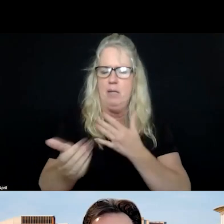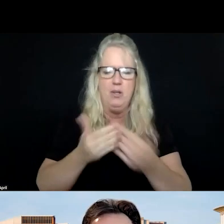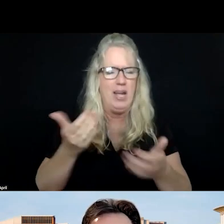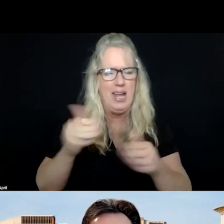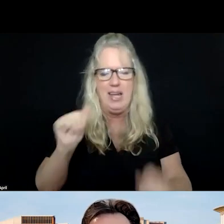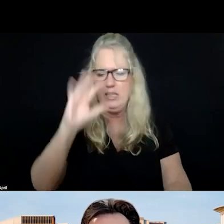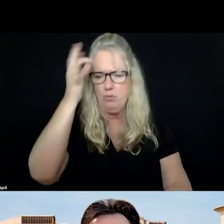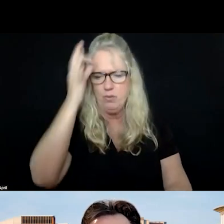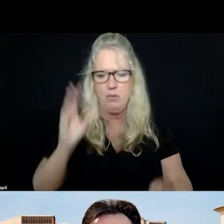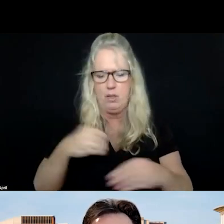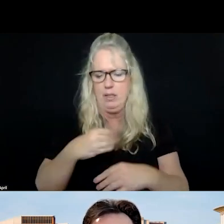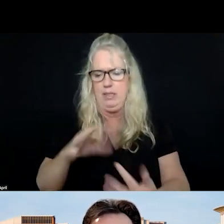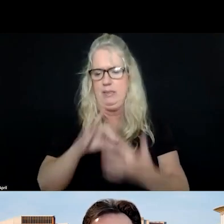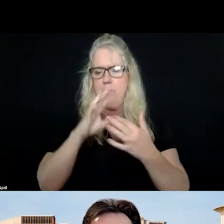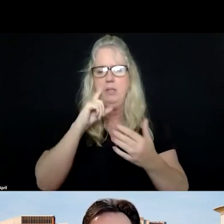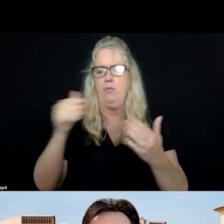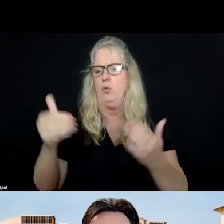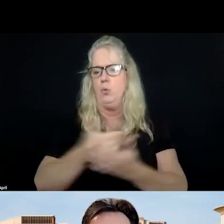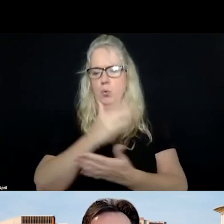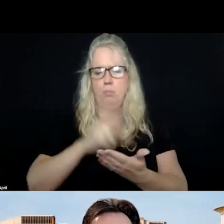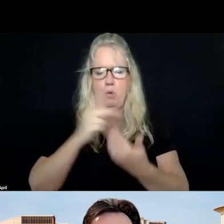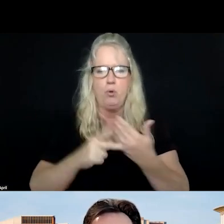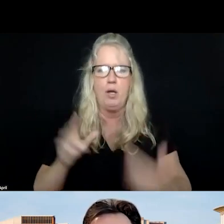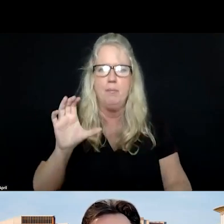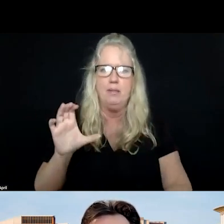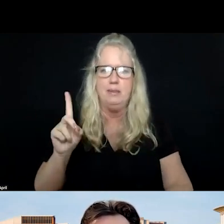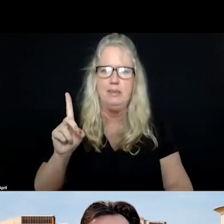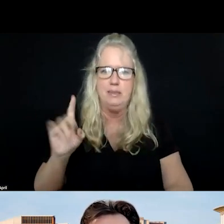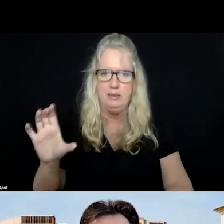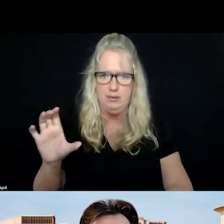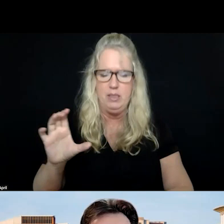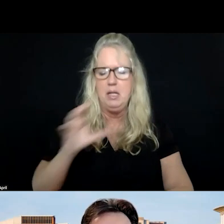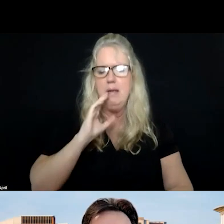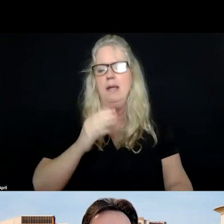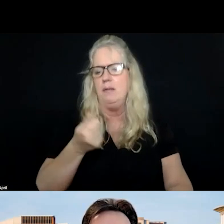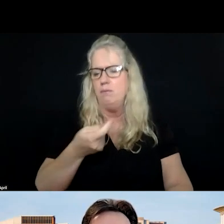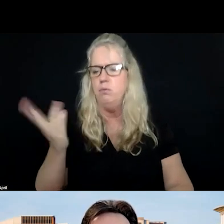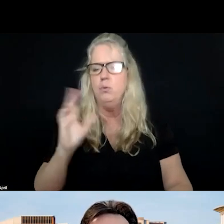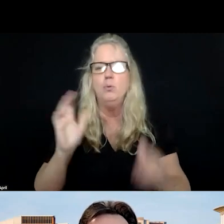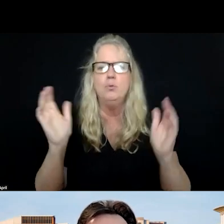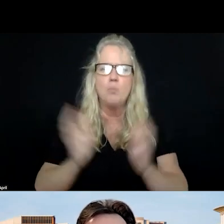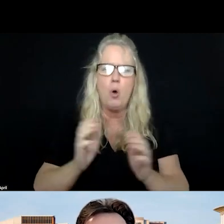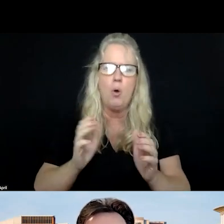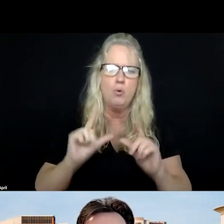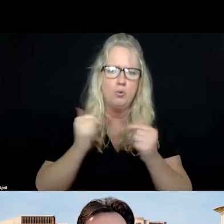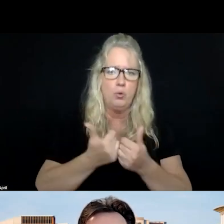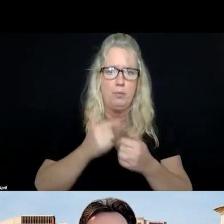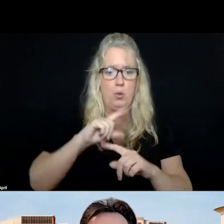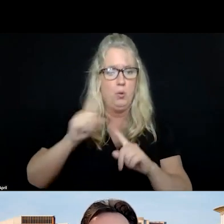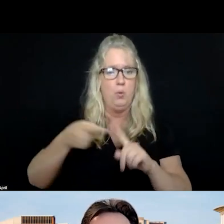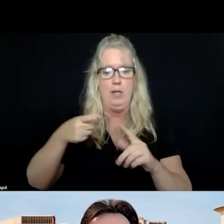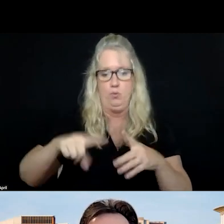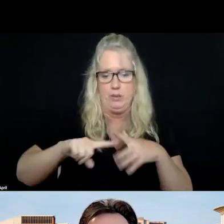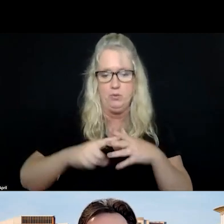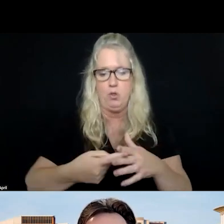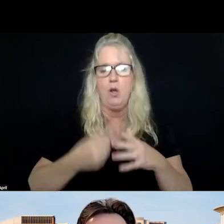for 1 new program in the CDC and a few small groups, basically. As soon as we started the study,